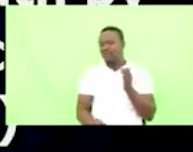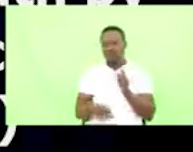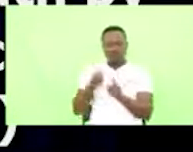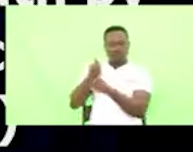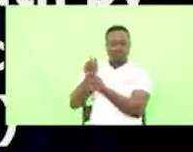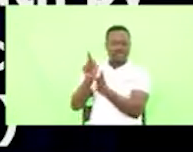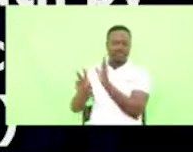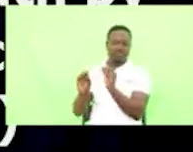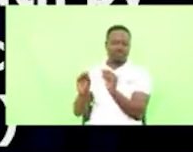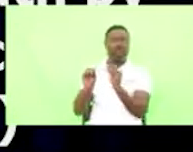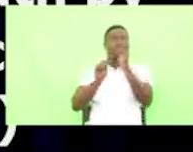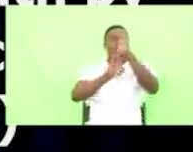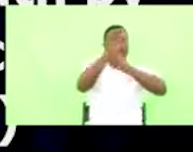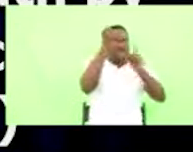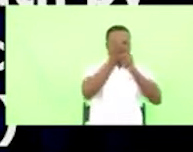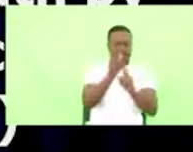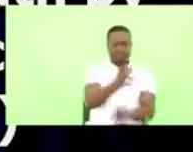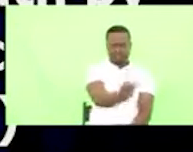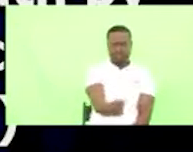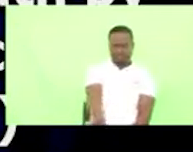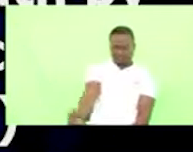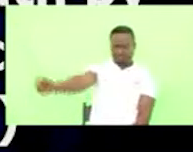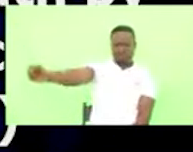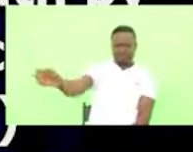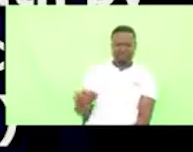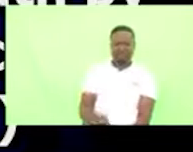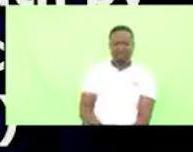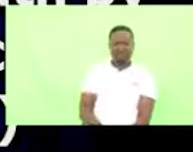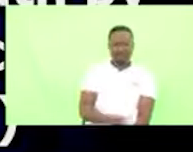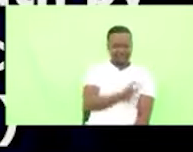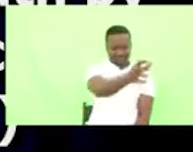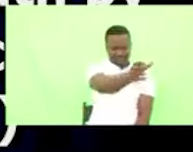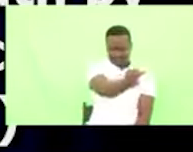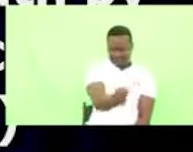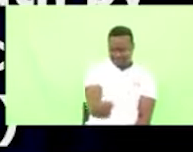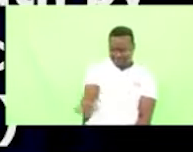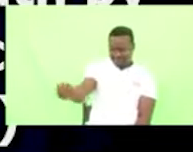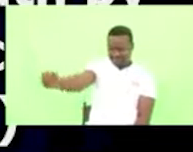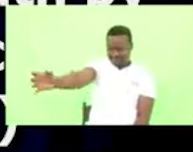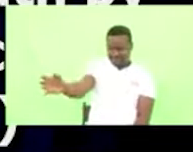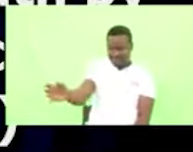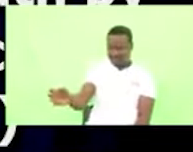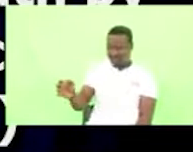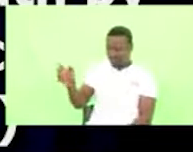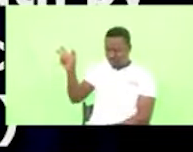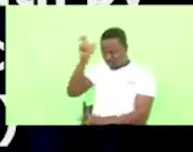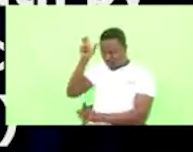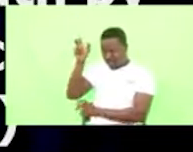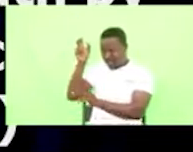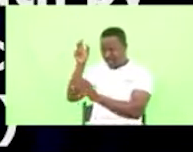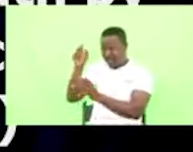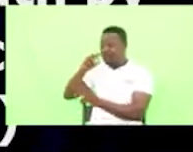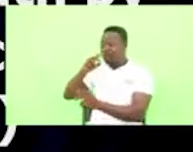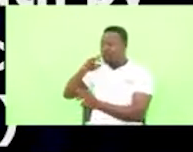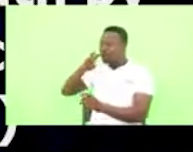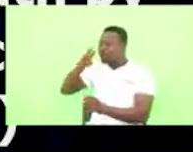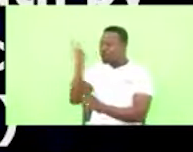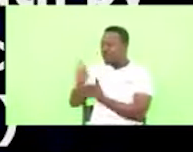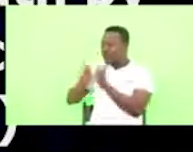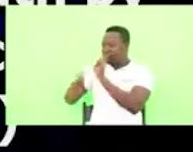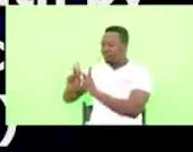God handed him over to you, and with the help of wicked men, you nailed him on the